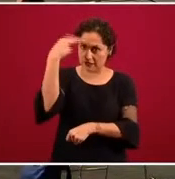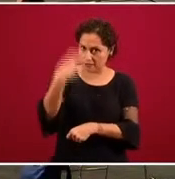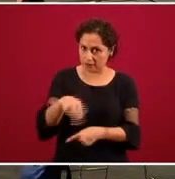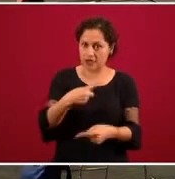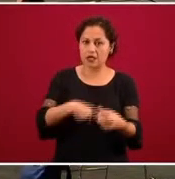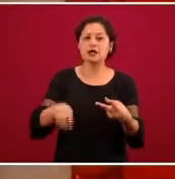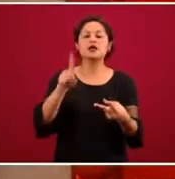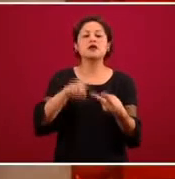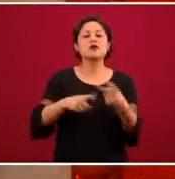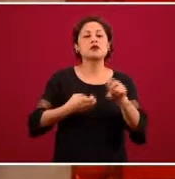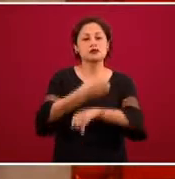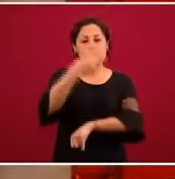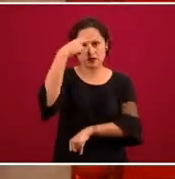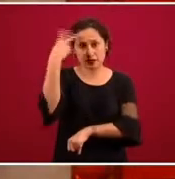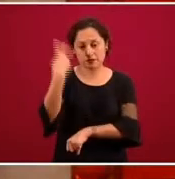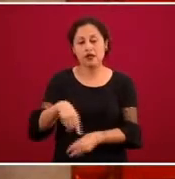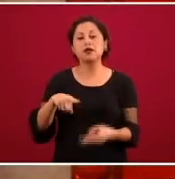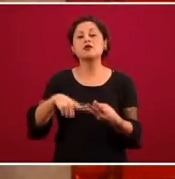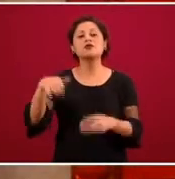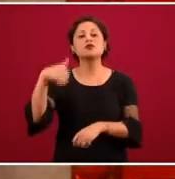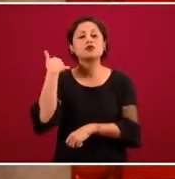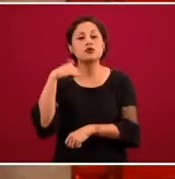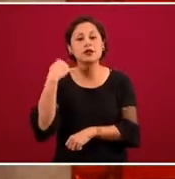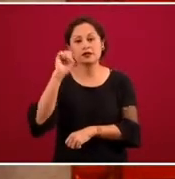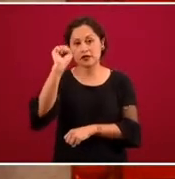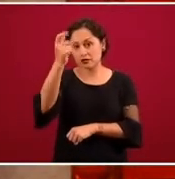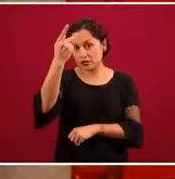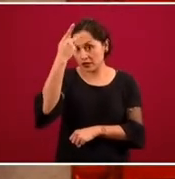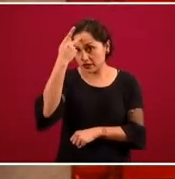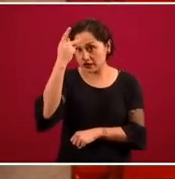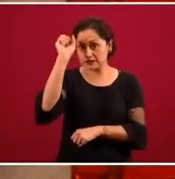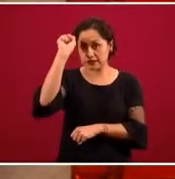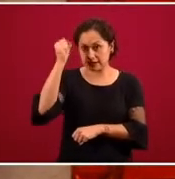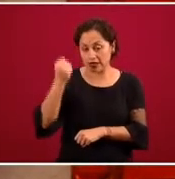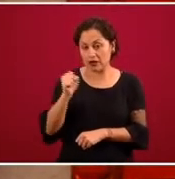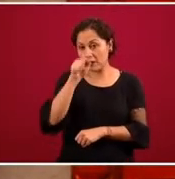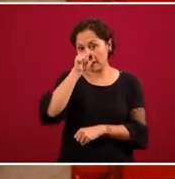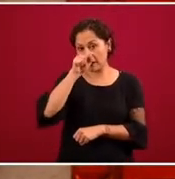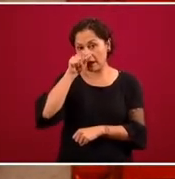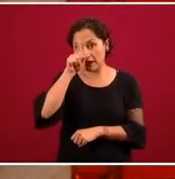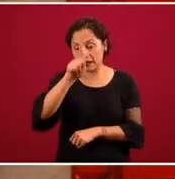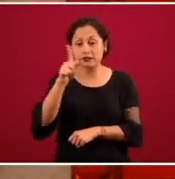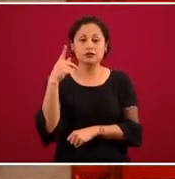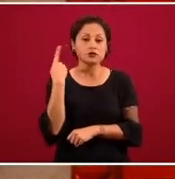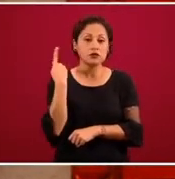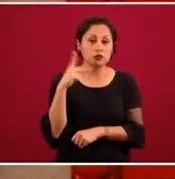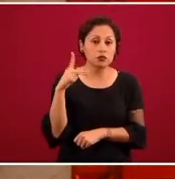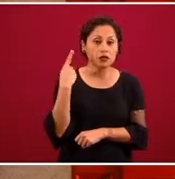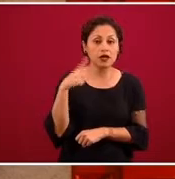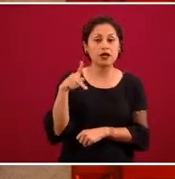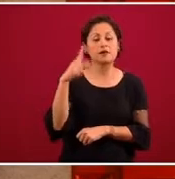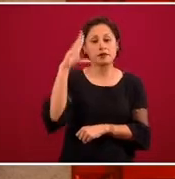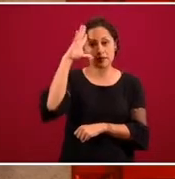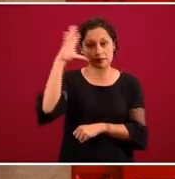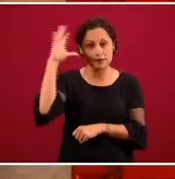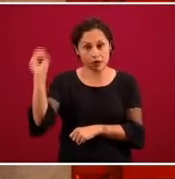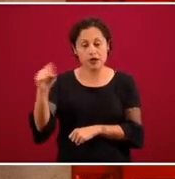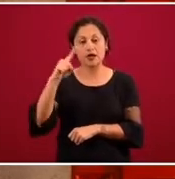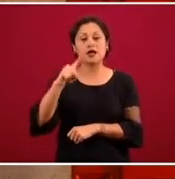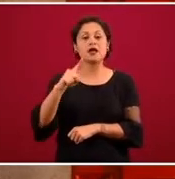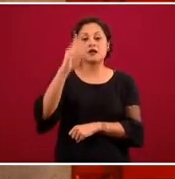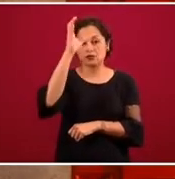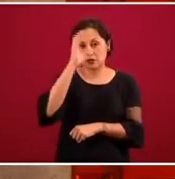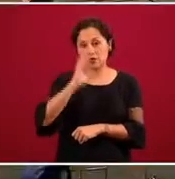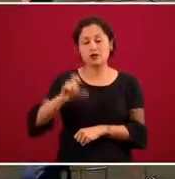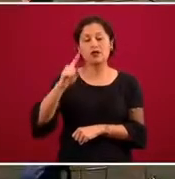Yucatan, San Luis Potosí, Sinaloa, Jalisco, Puebla, Morelos, Coahuila, Guerrero, Quintana